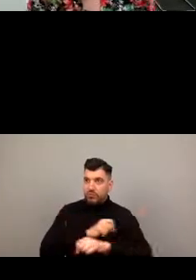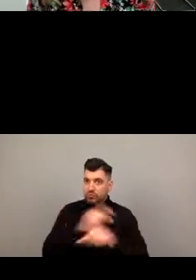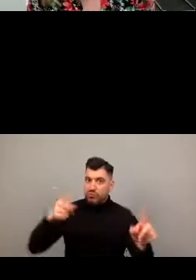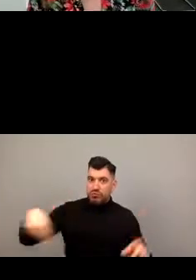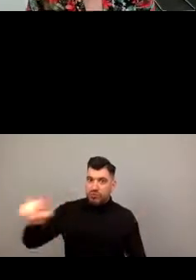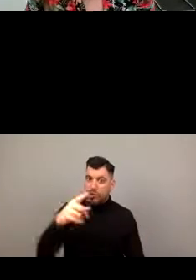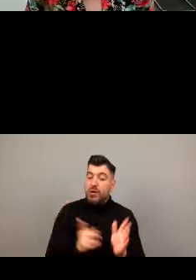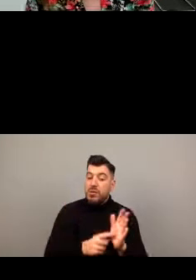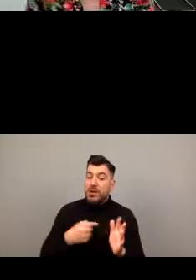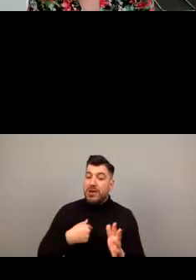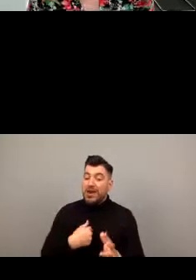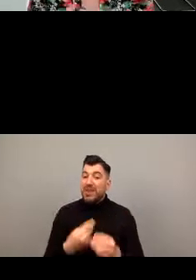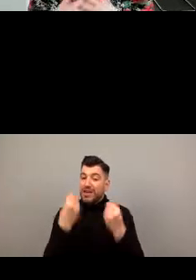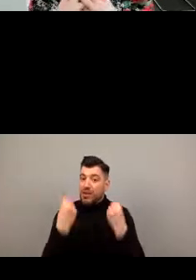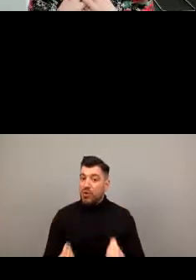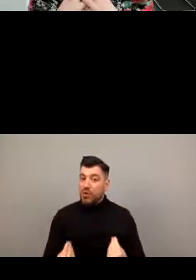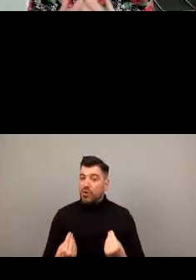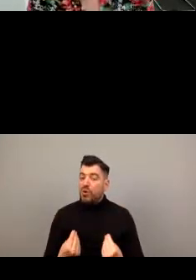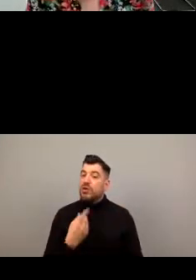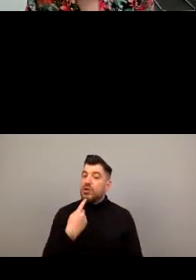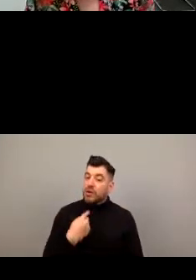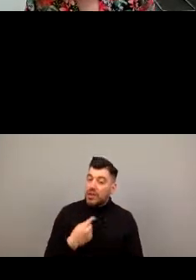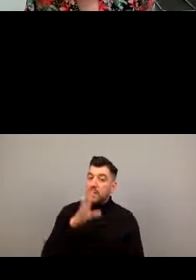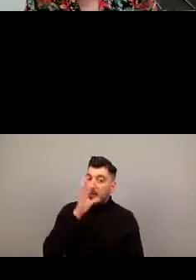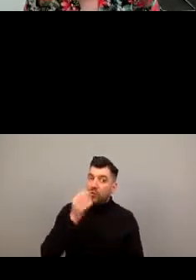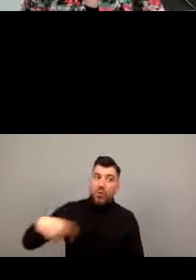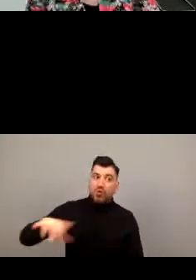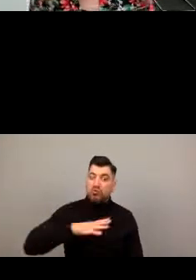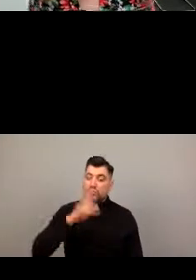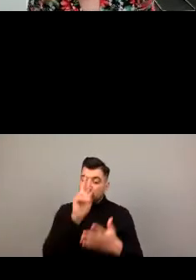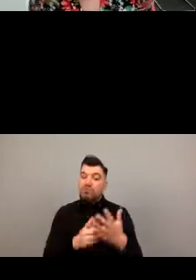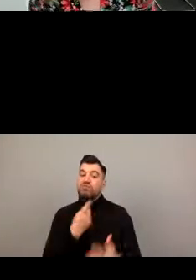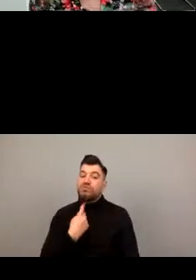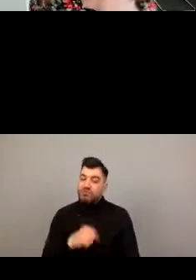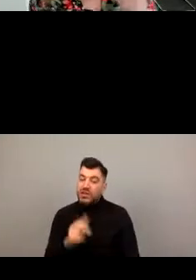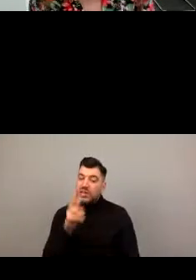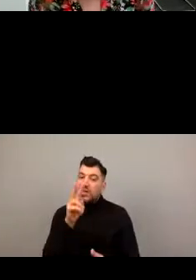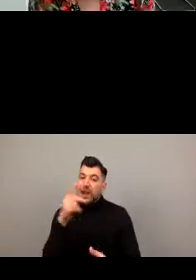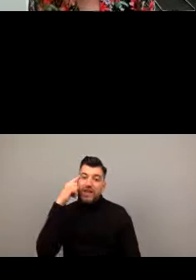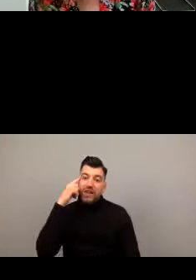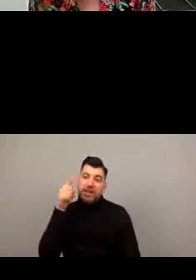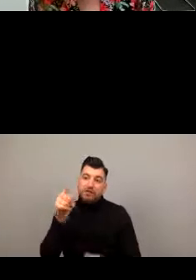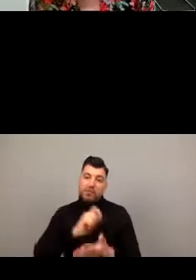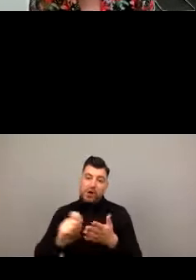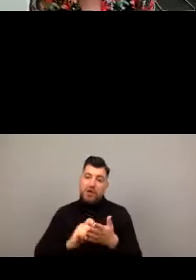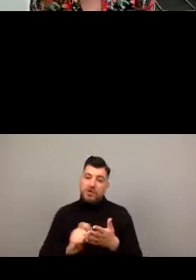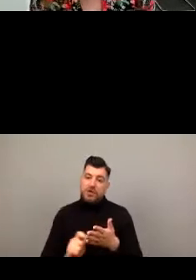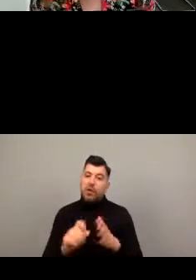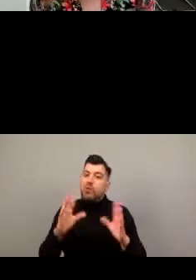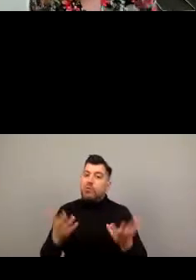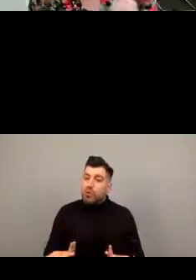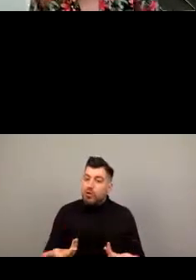it's nice and easy to read, that people actually enjoy your reading and understand your reading. So how can you improve